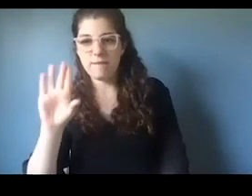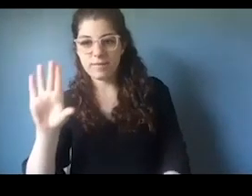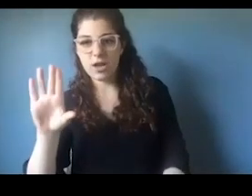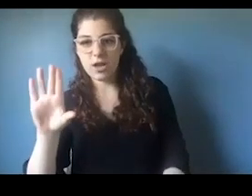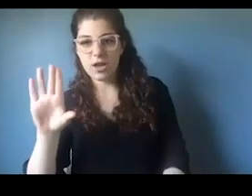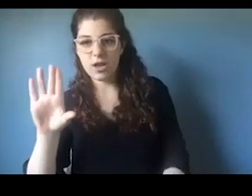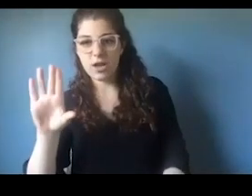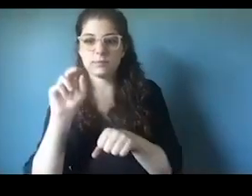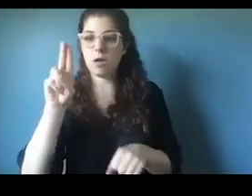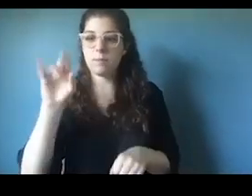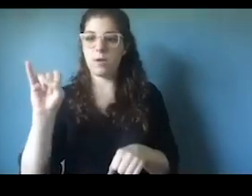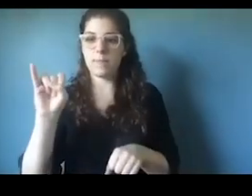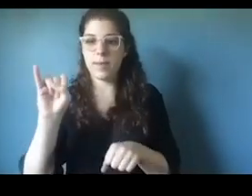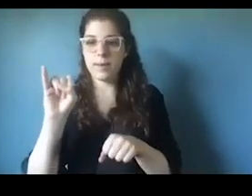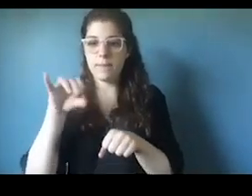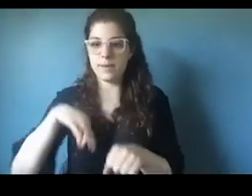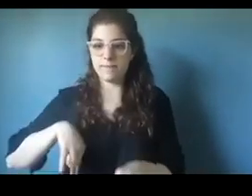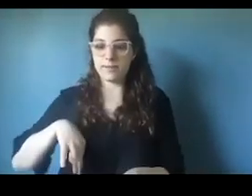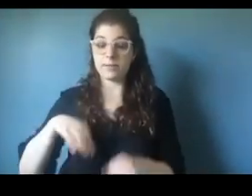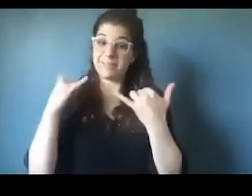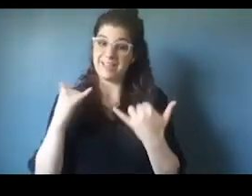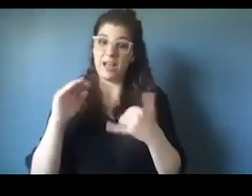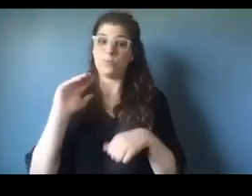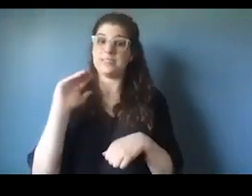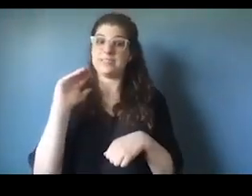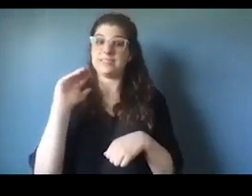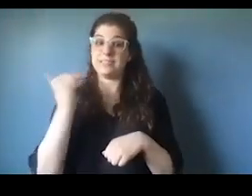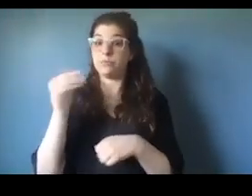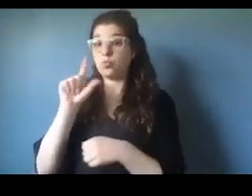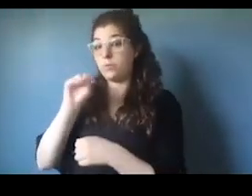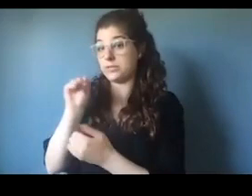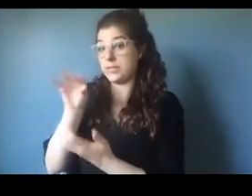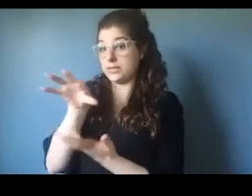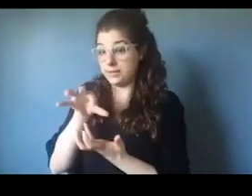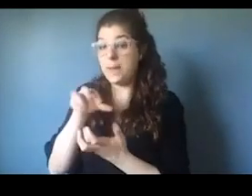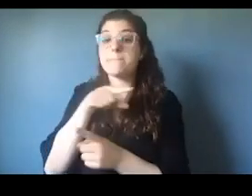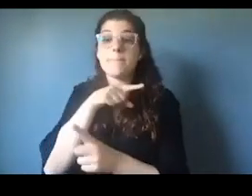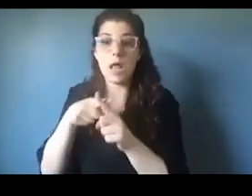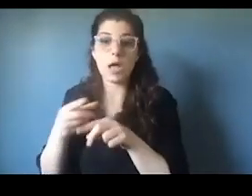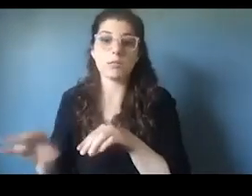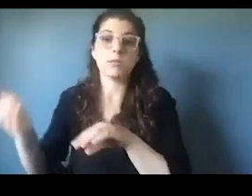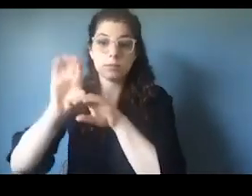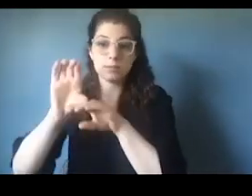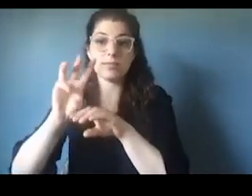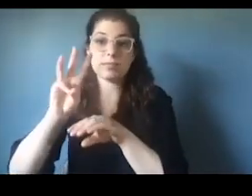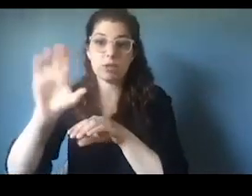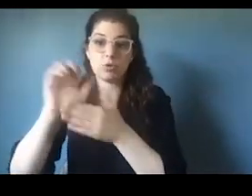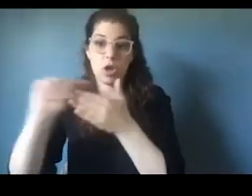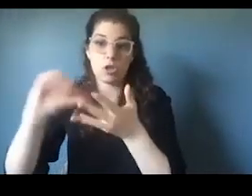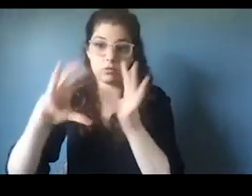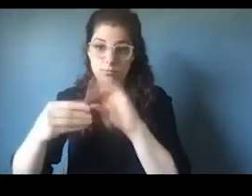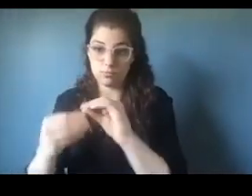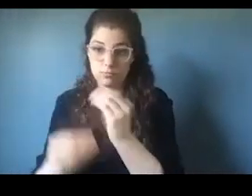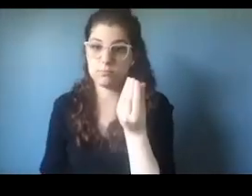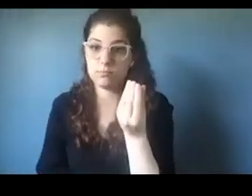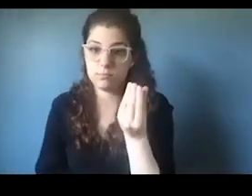But now they get 20% of that unemployment benefit, but plus the full $600 of the pandemic unemployment compensation